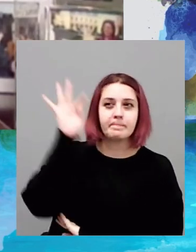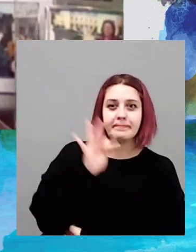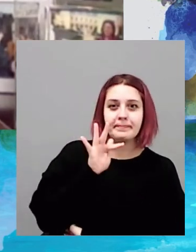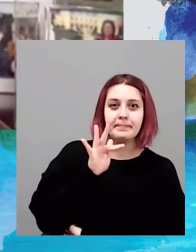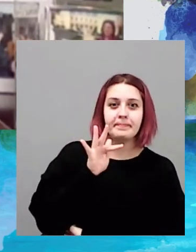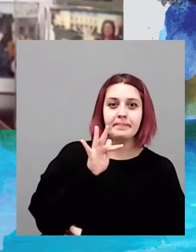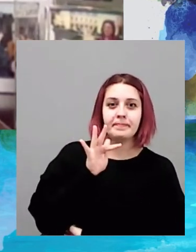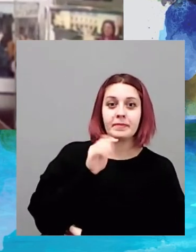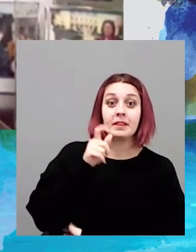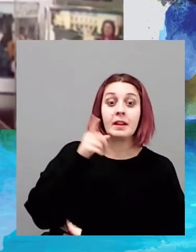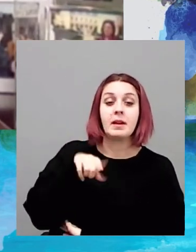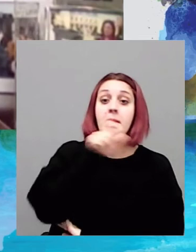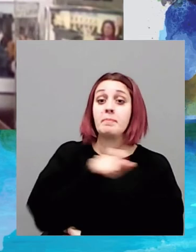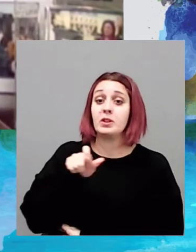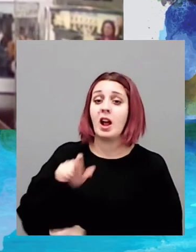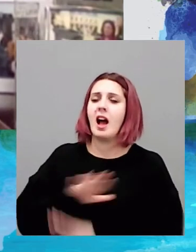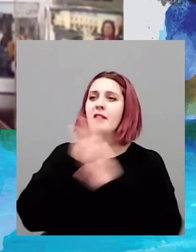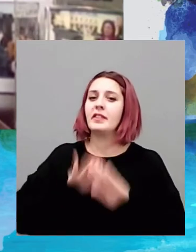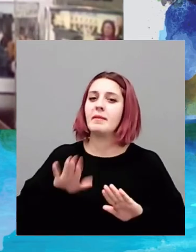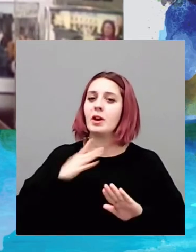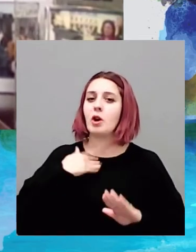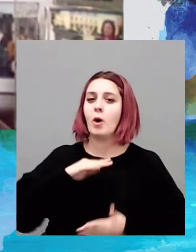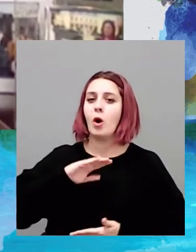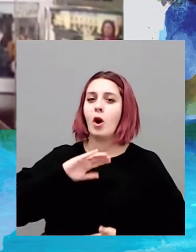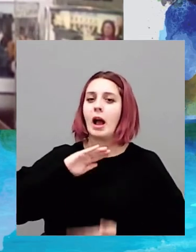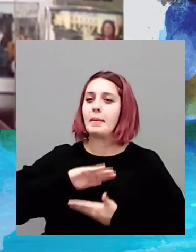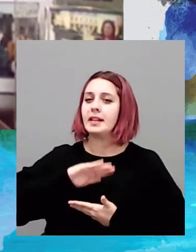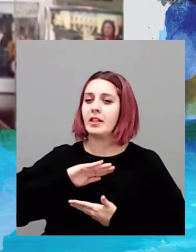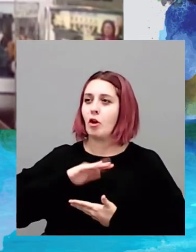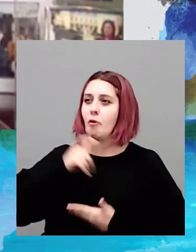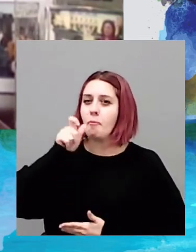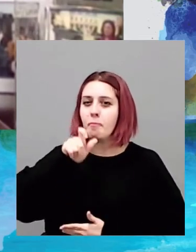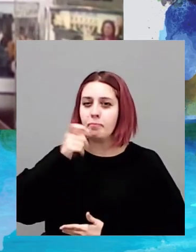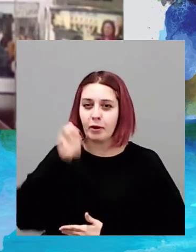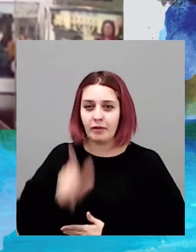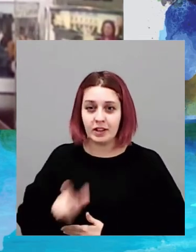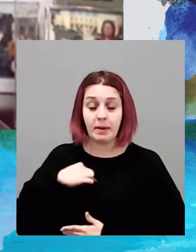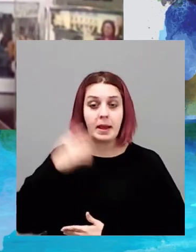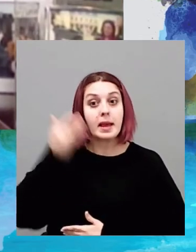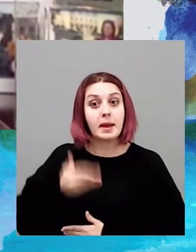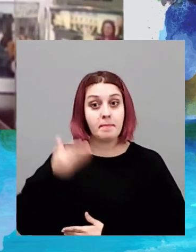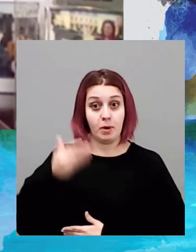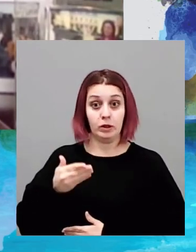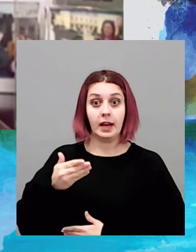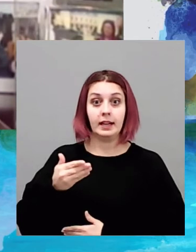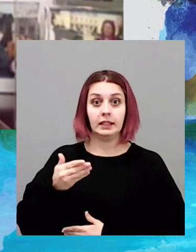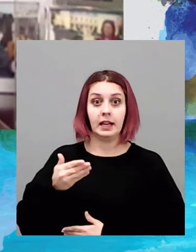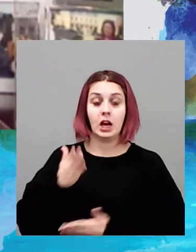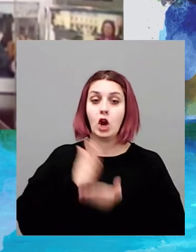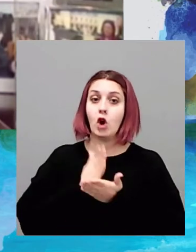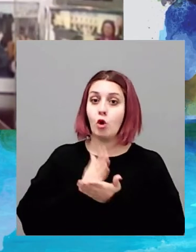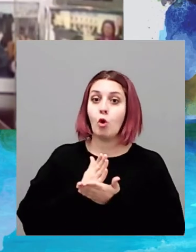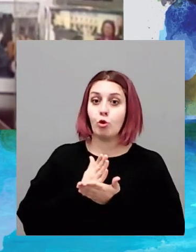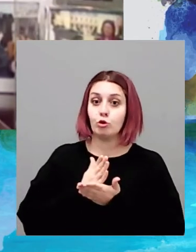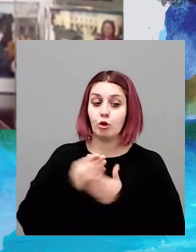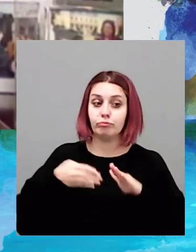Taking into account your presentation, people see this as relevant vocational training for their professional